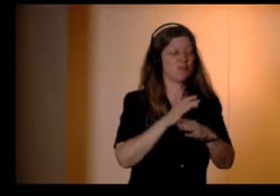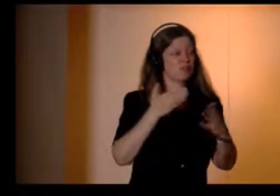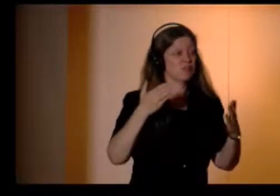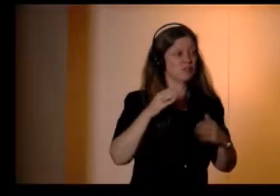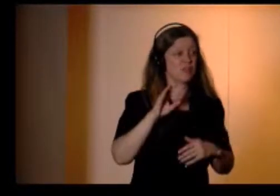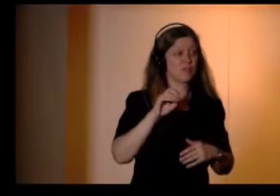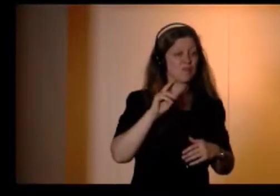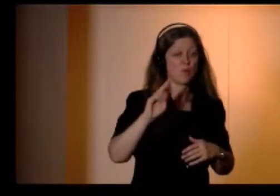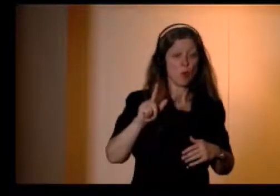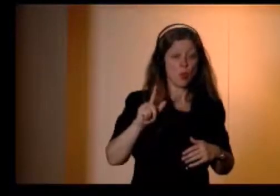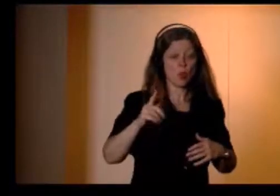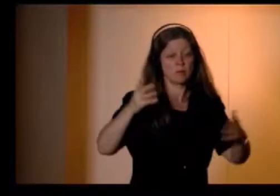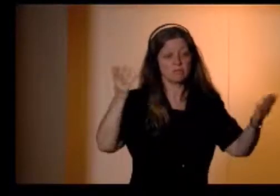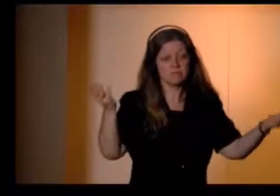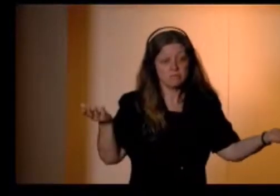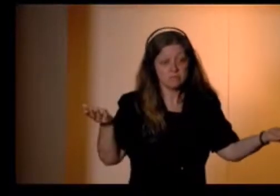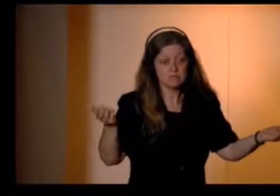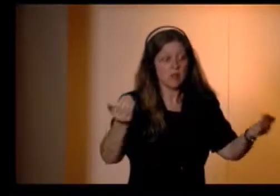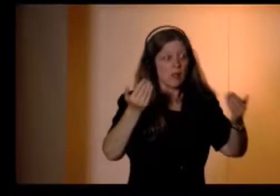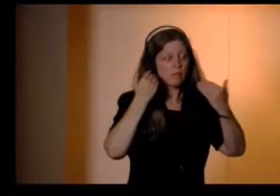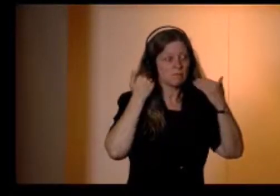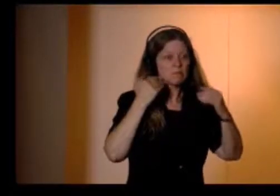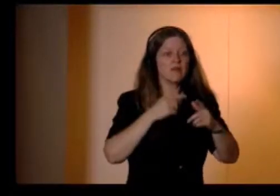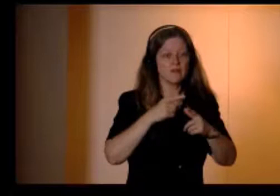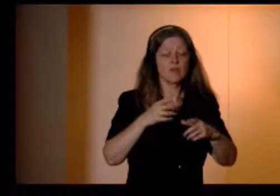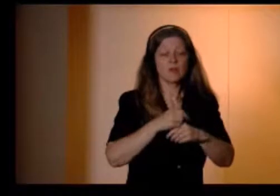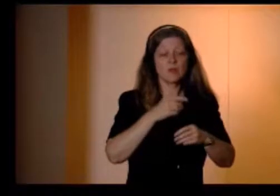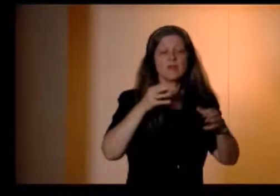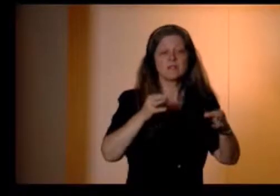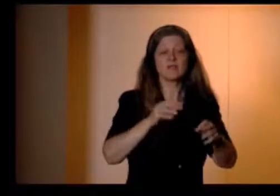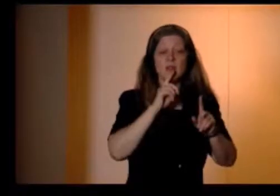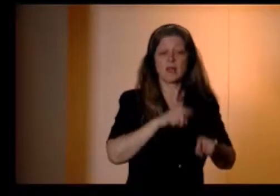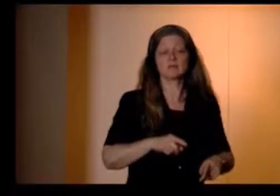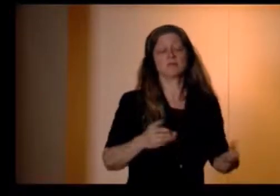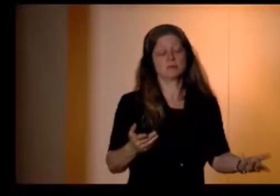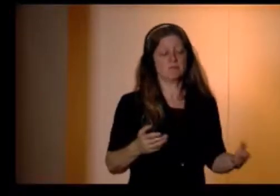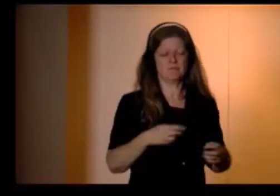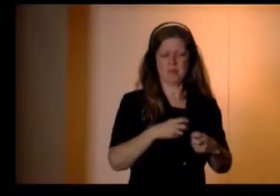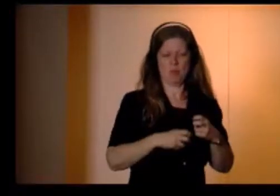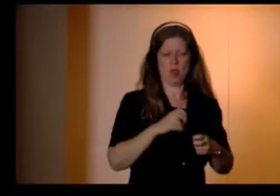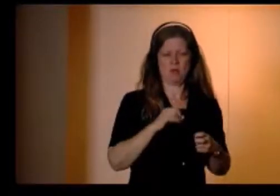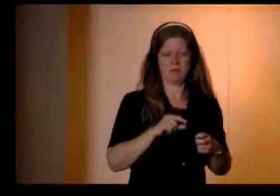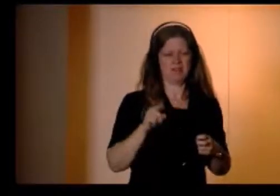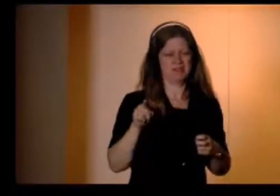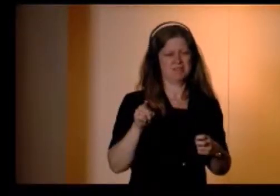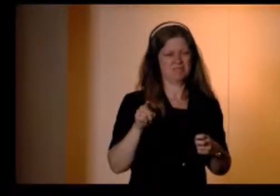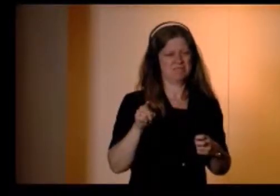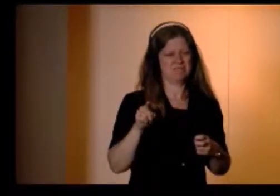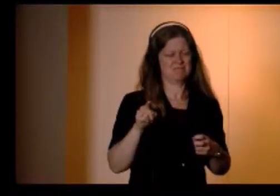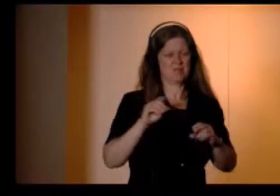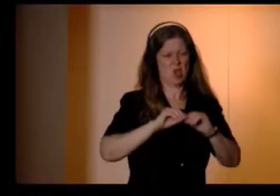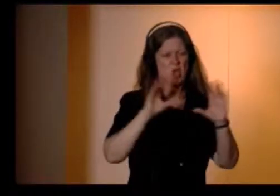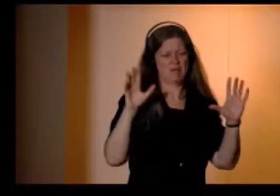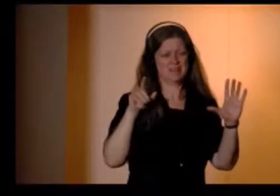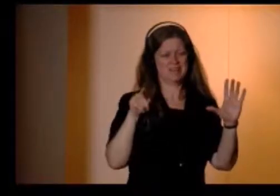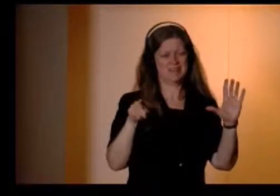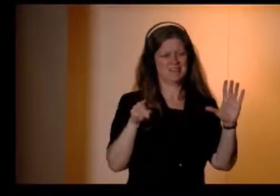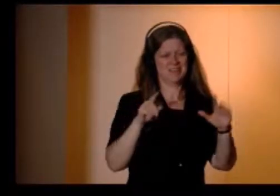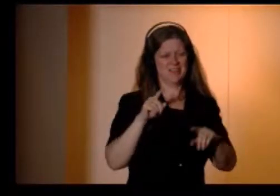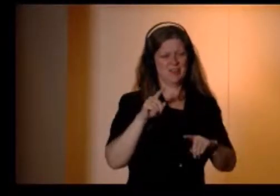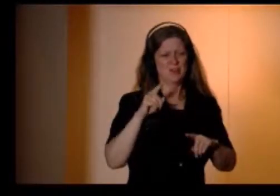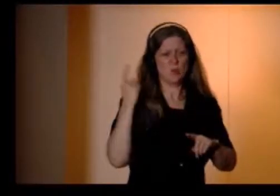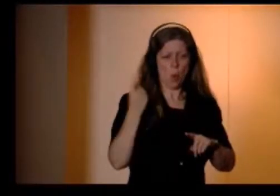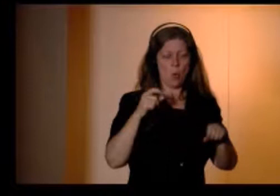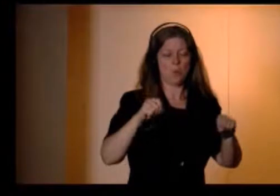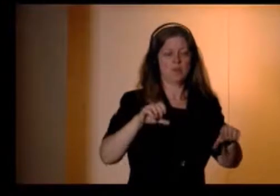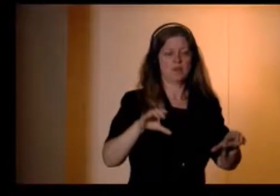of aircraft fuel, right, then you get definite answers, right? The problem is that is obviously something that you can do